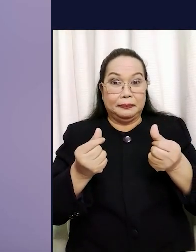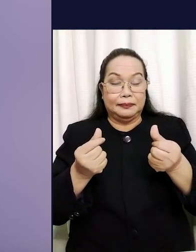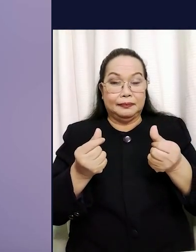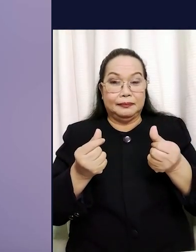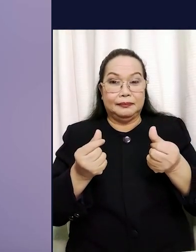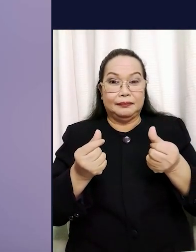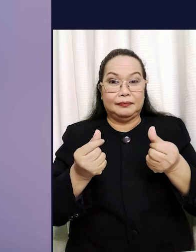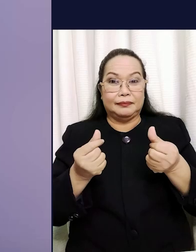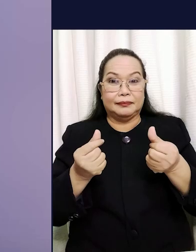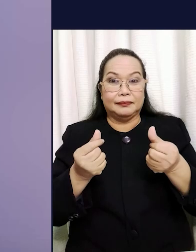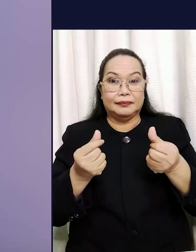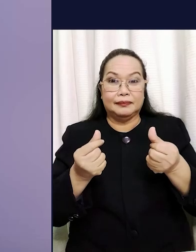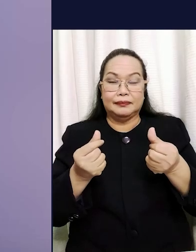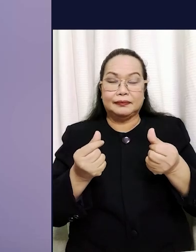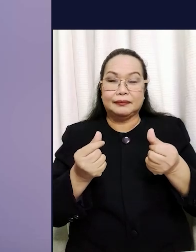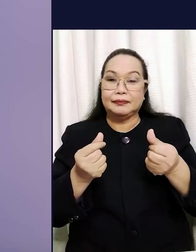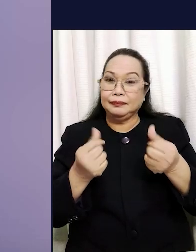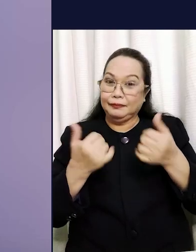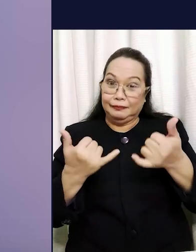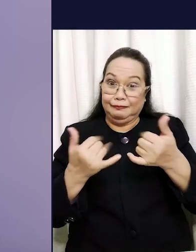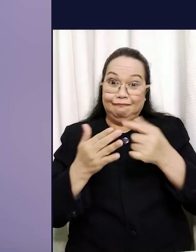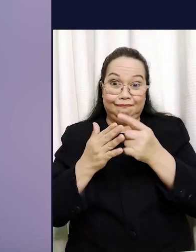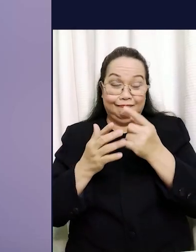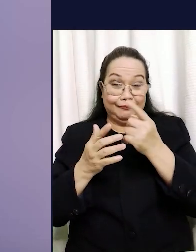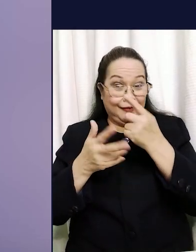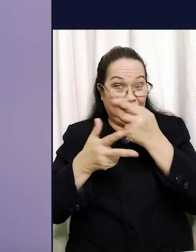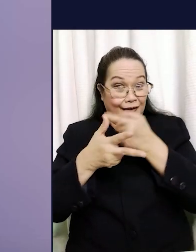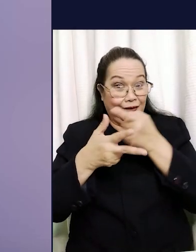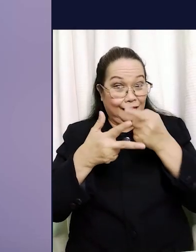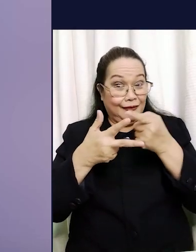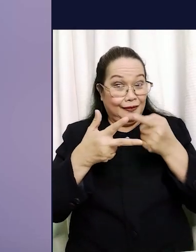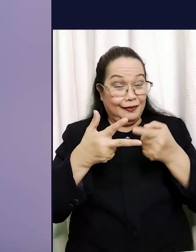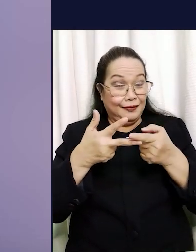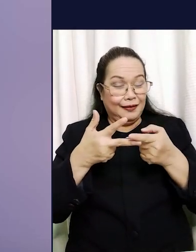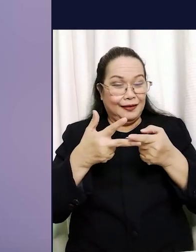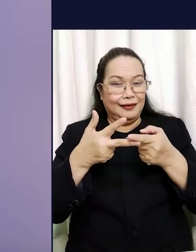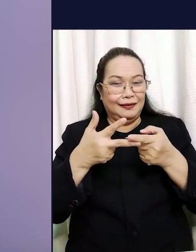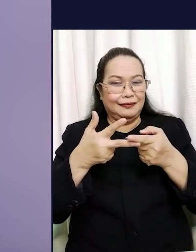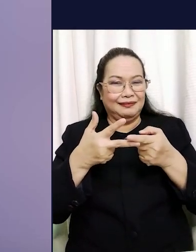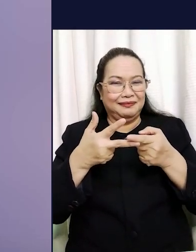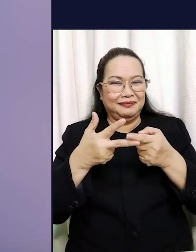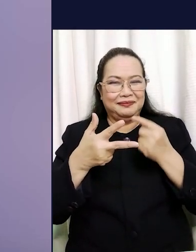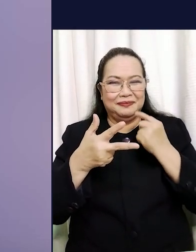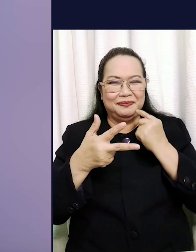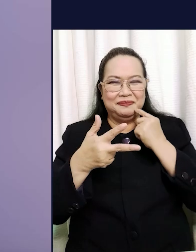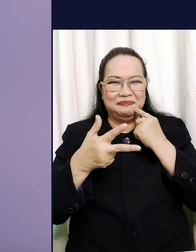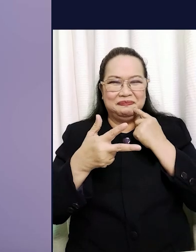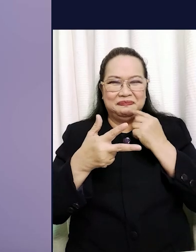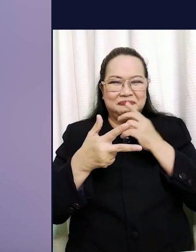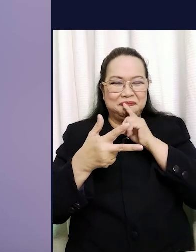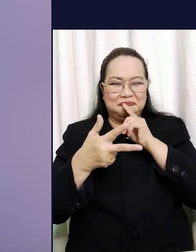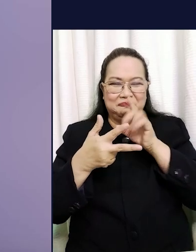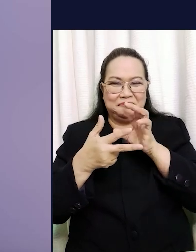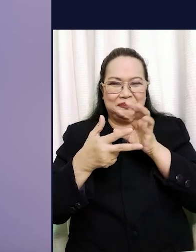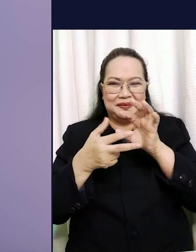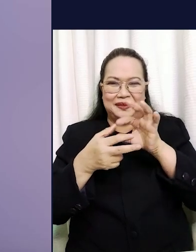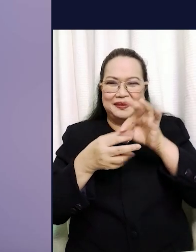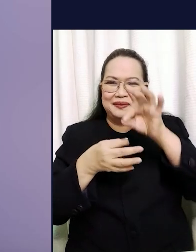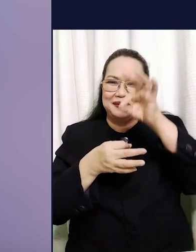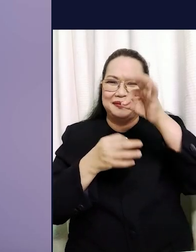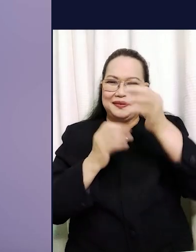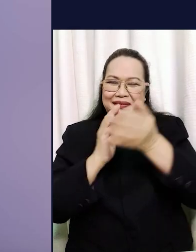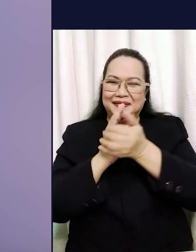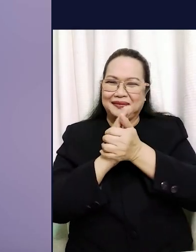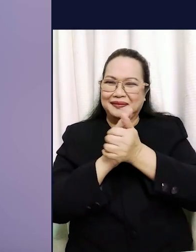These are the three most coveted spiritual gifts would eventually